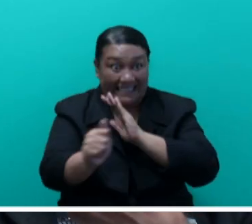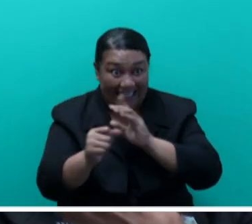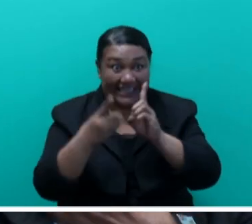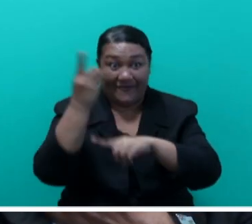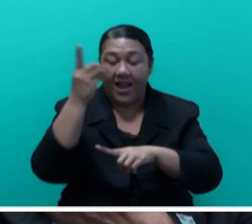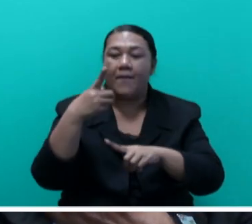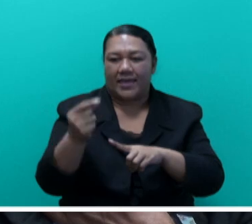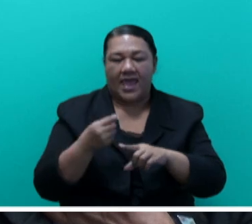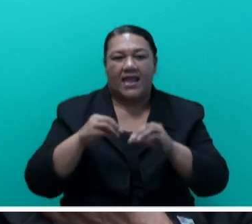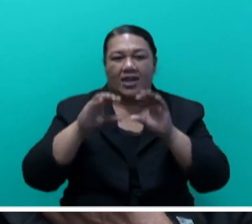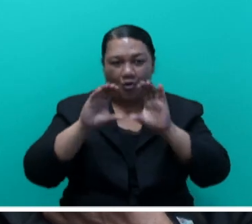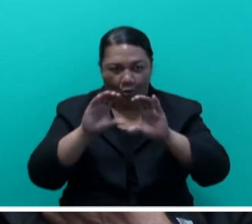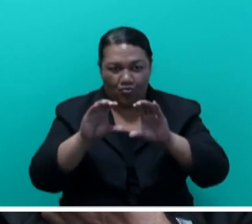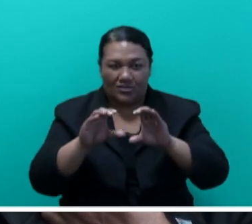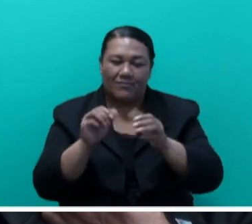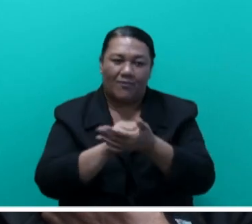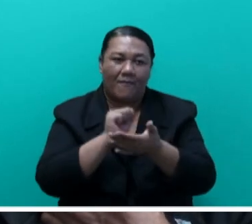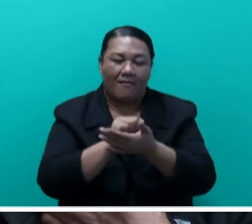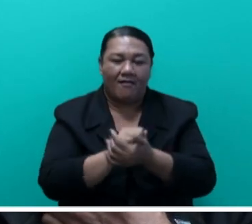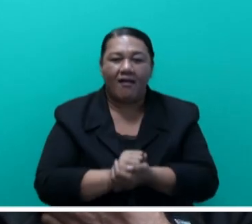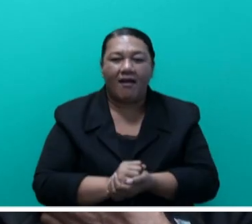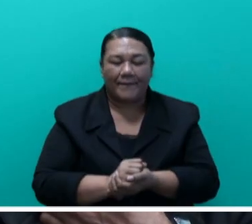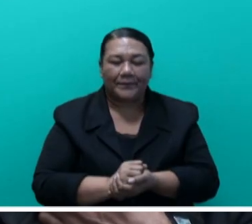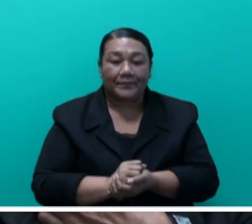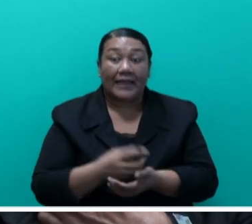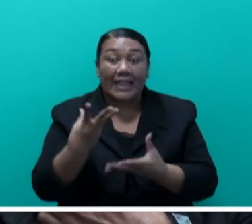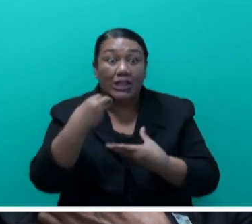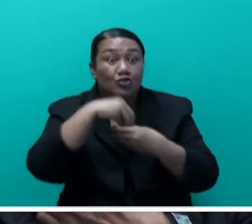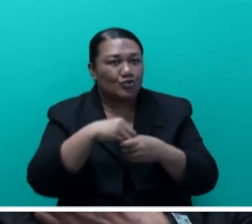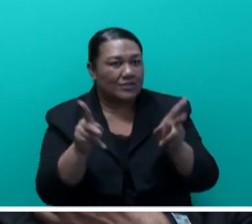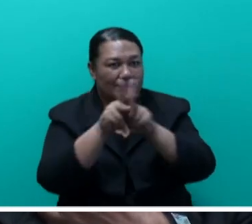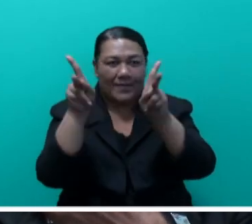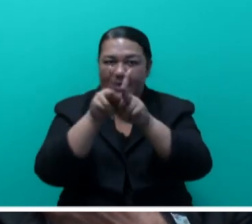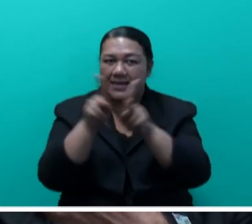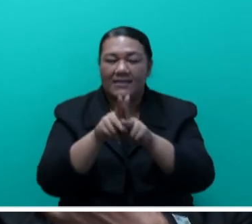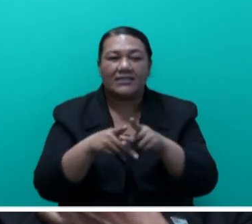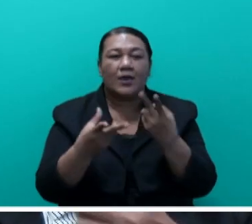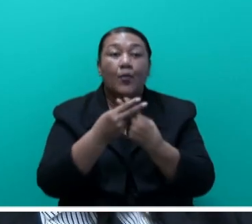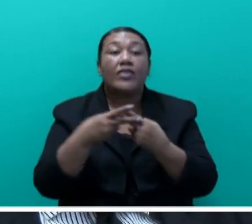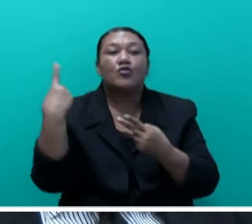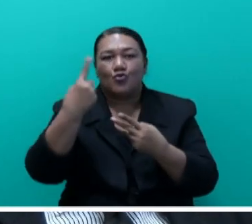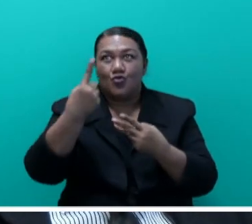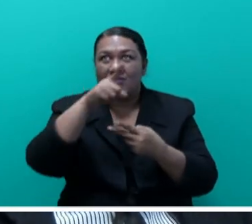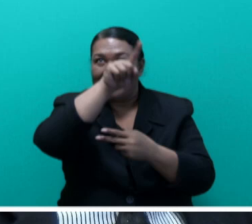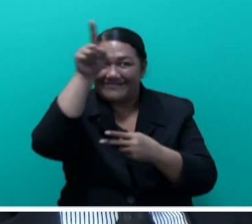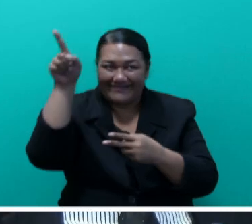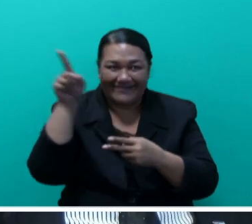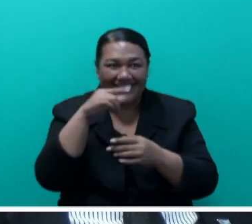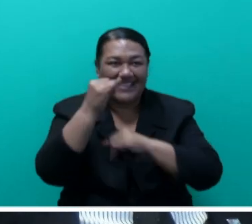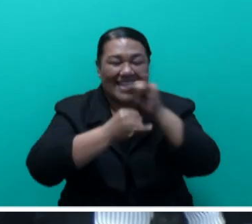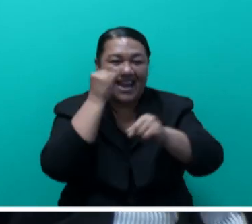Fiji Institute of Sports. This includes partnerships with international sports